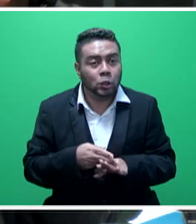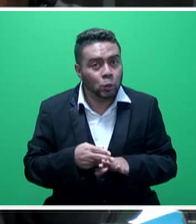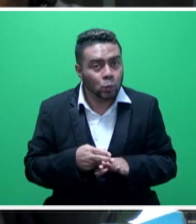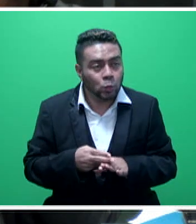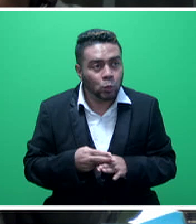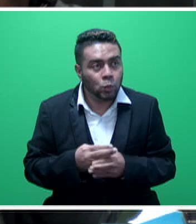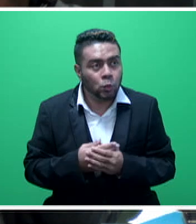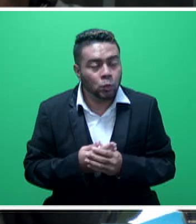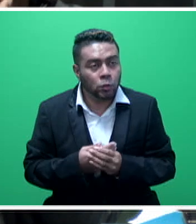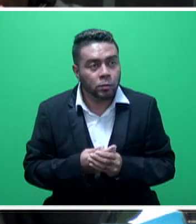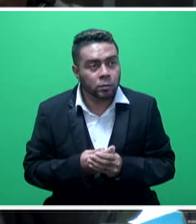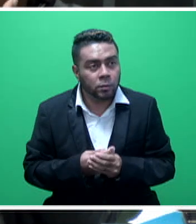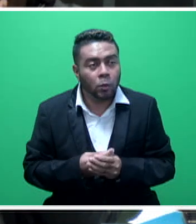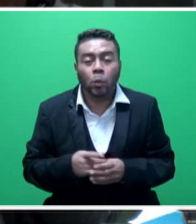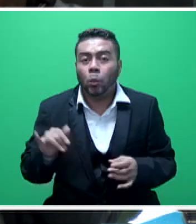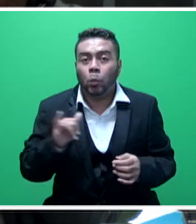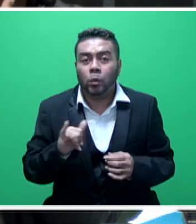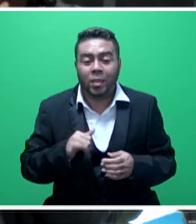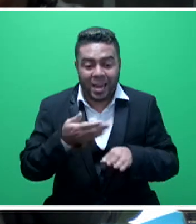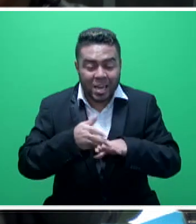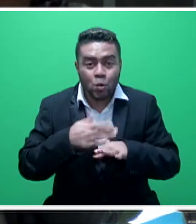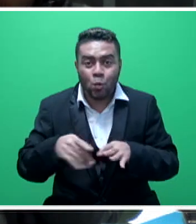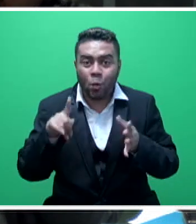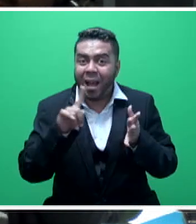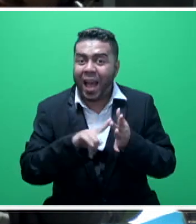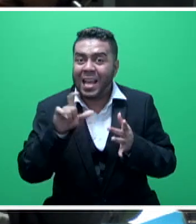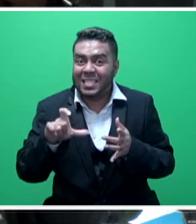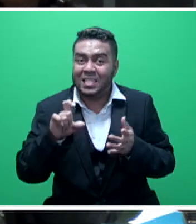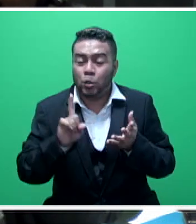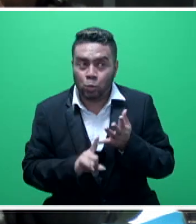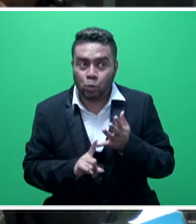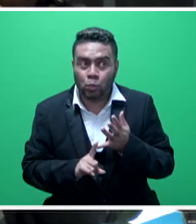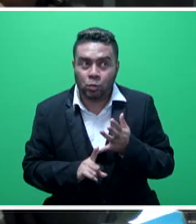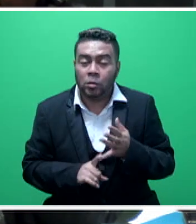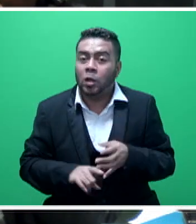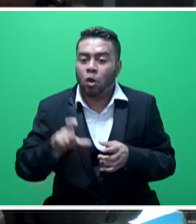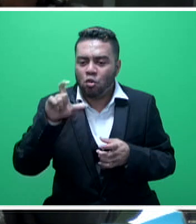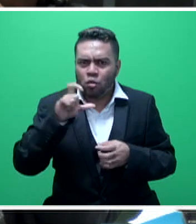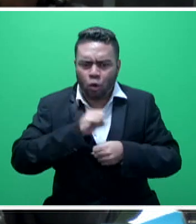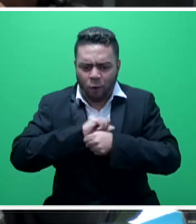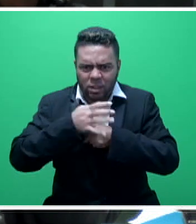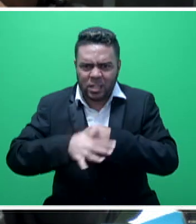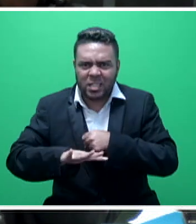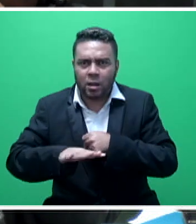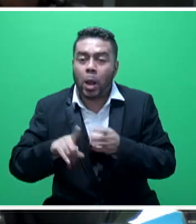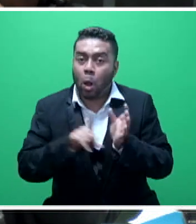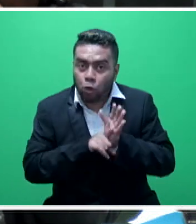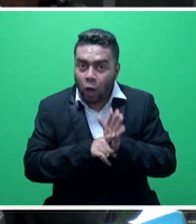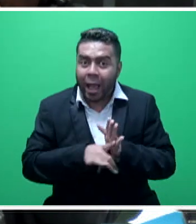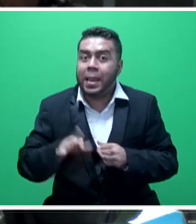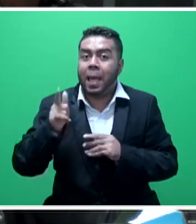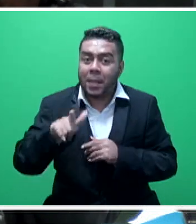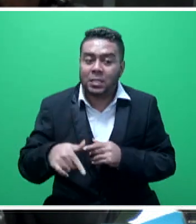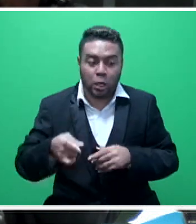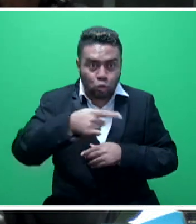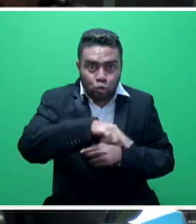distributed into the new ICU, new COVID-19 ICUs in Lotoka, Lambasa,